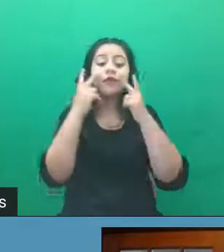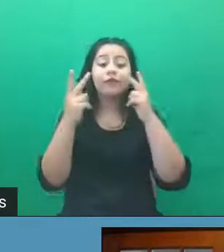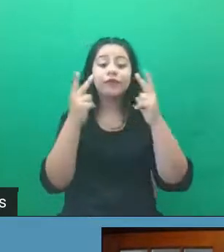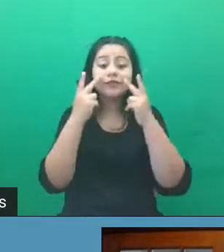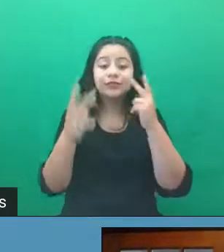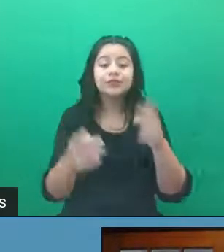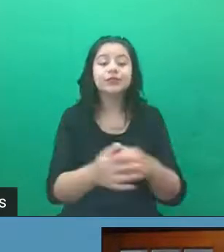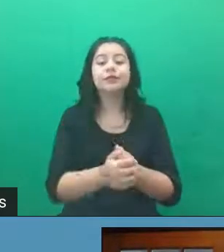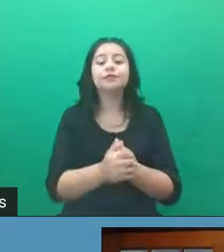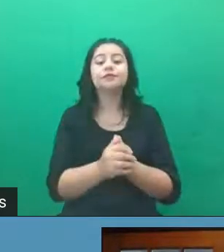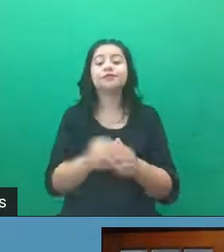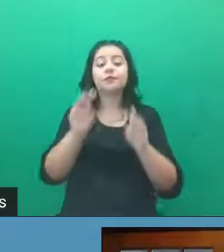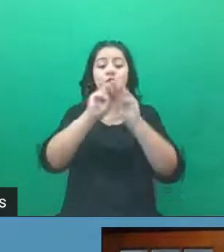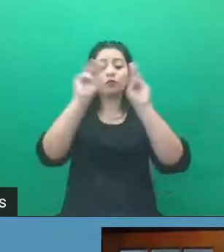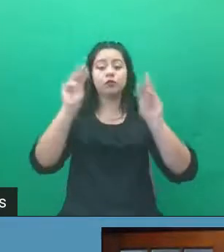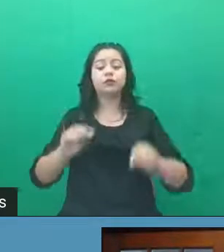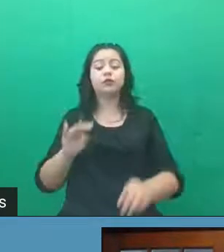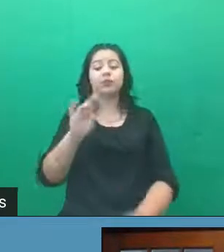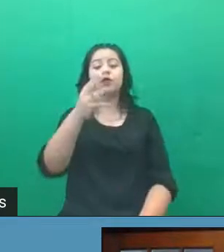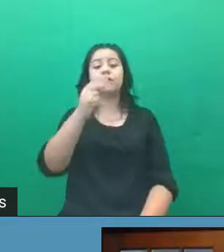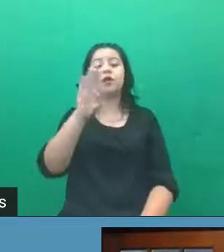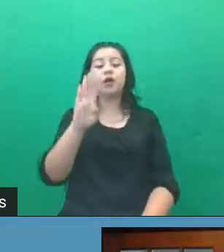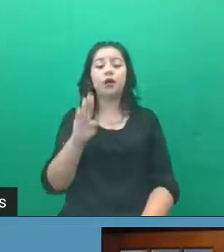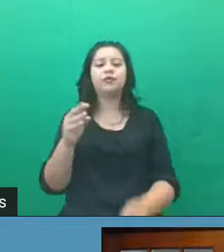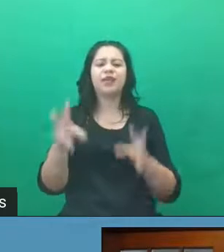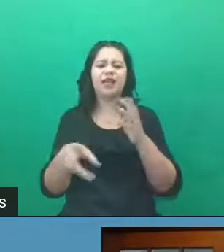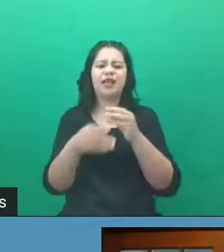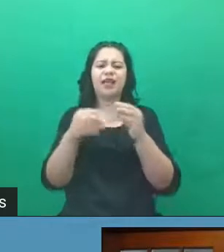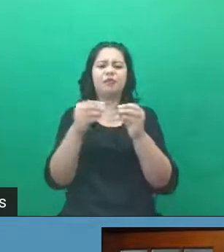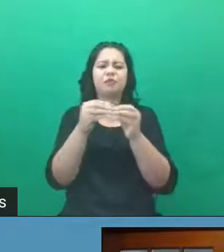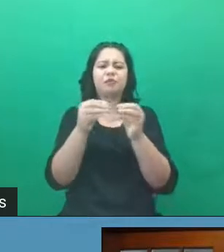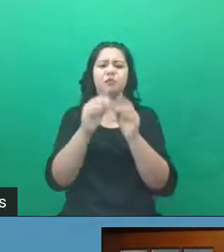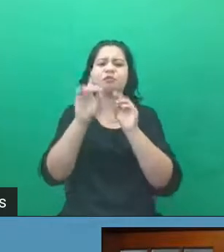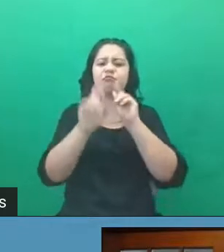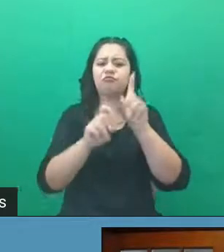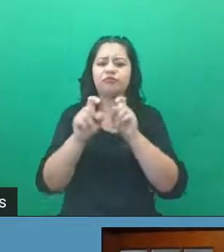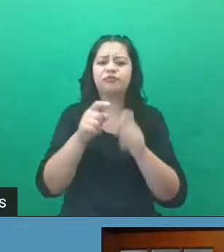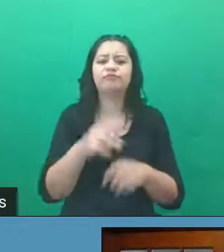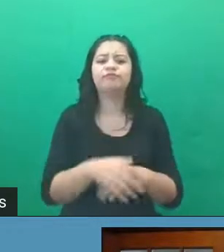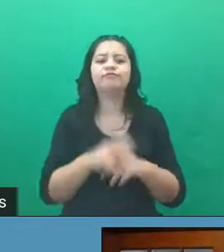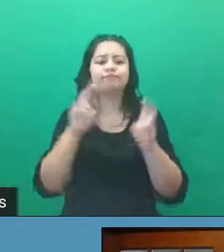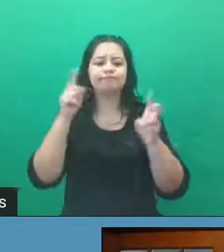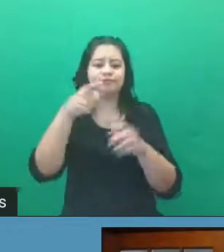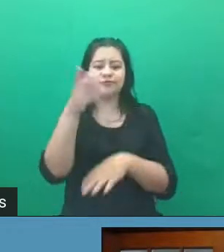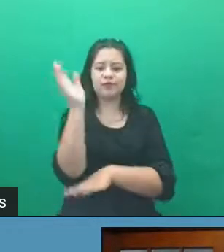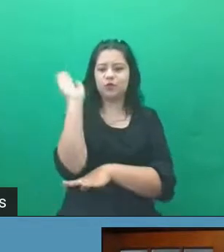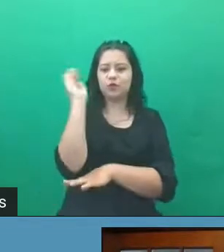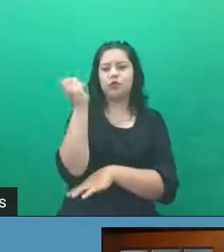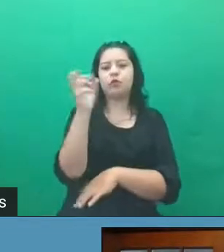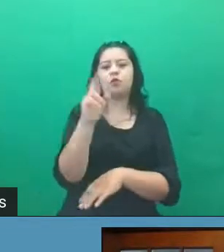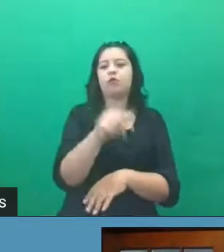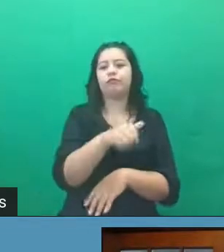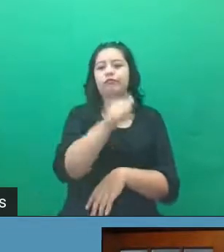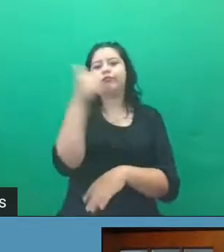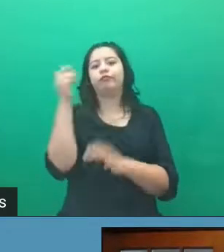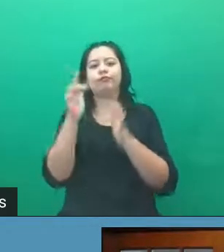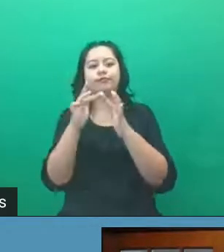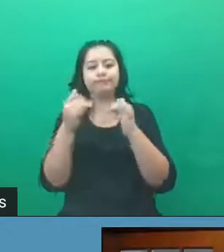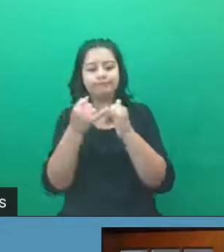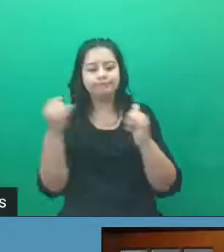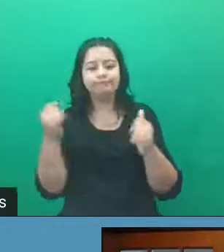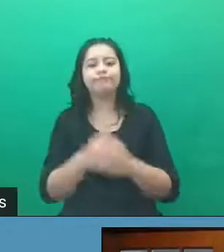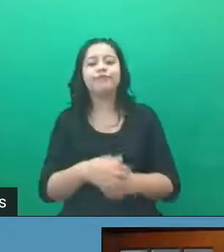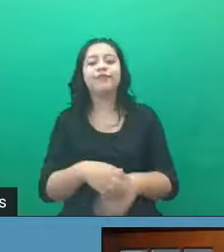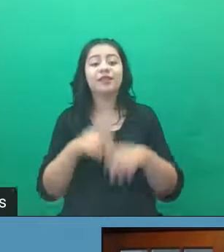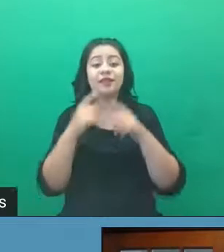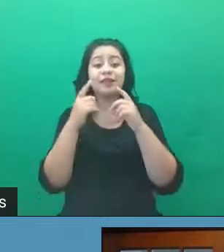the Museum Learning Hub website to ask any additional questions related to this presentation or any other tech questions. And finally,